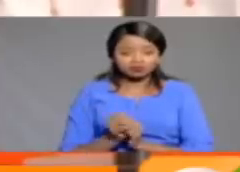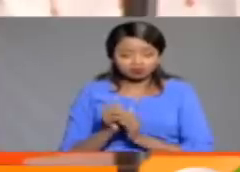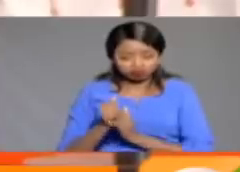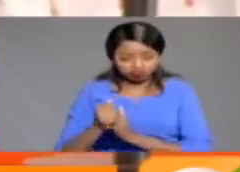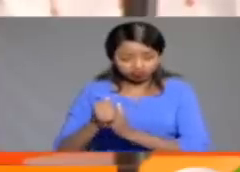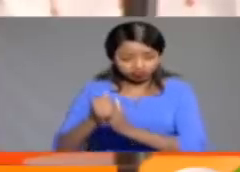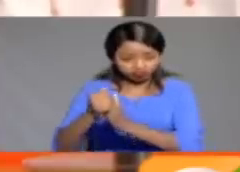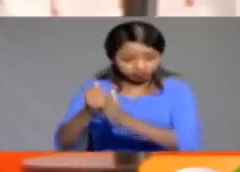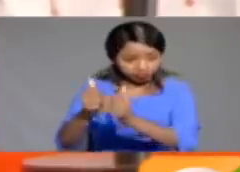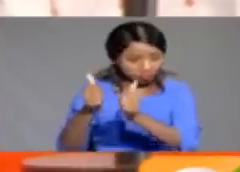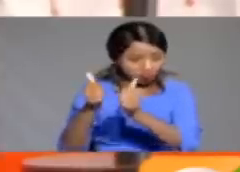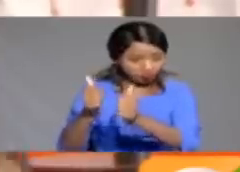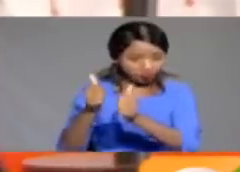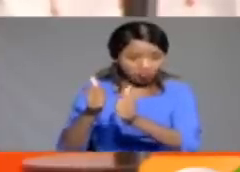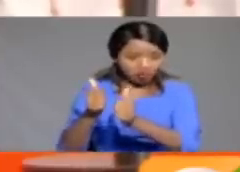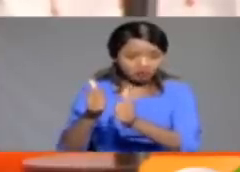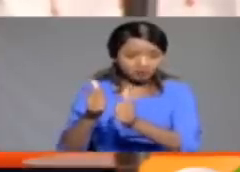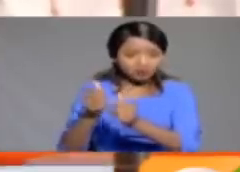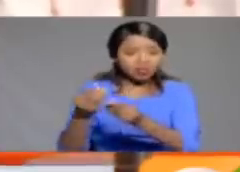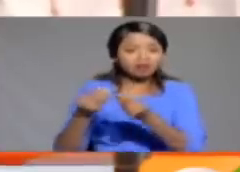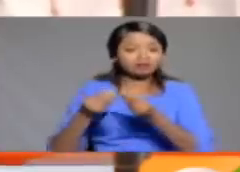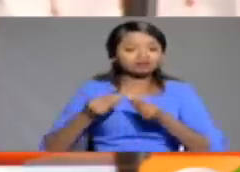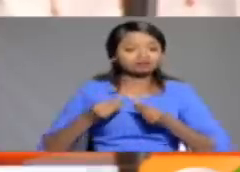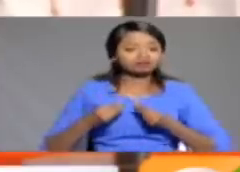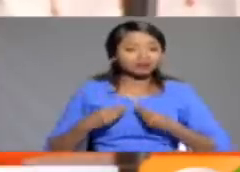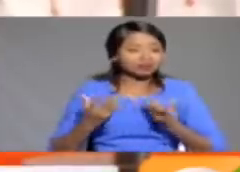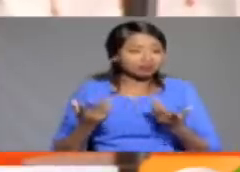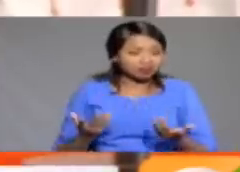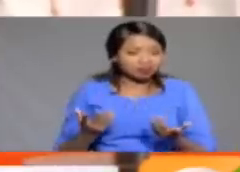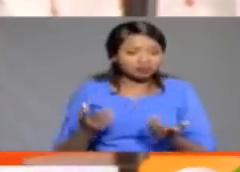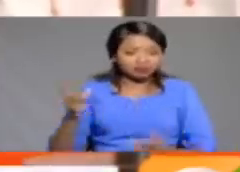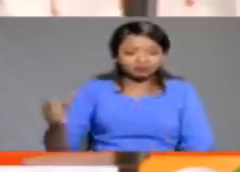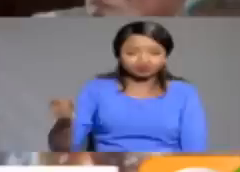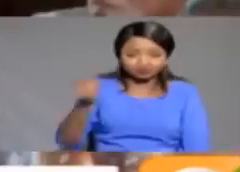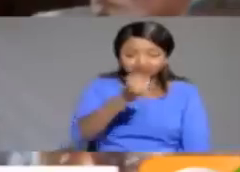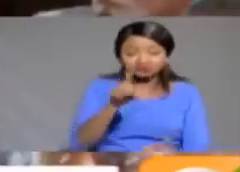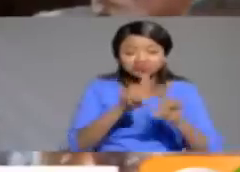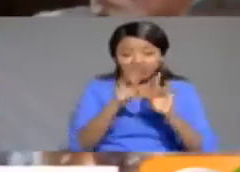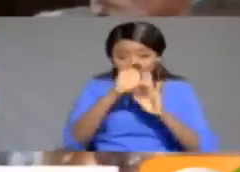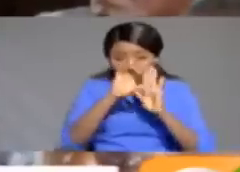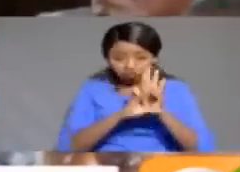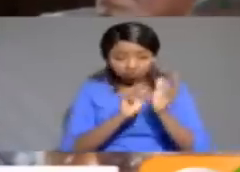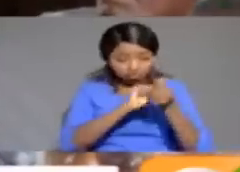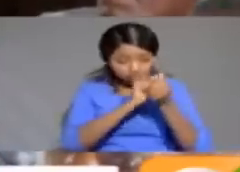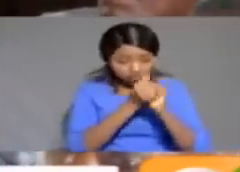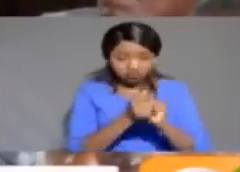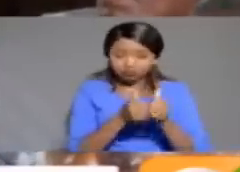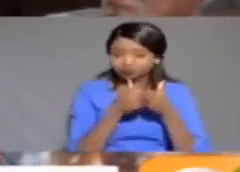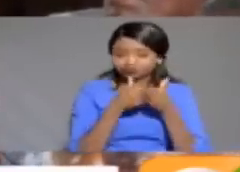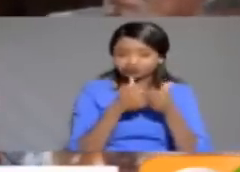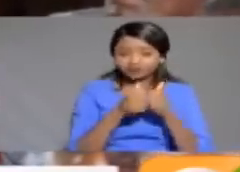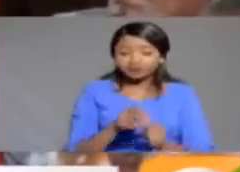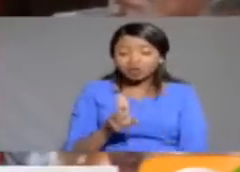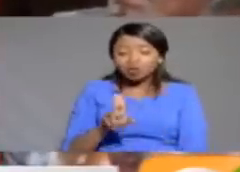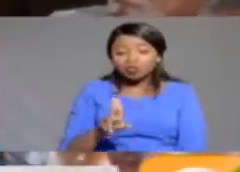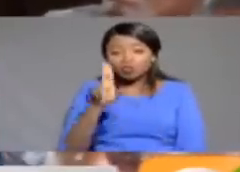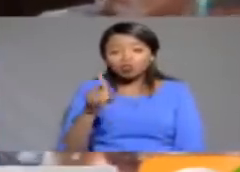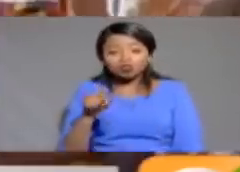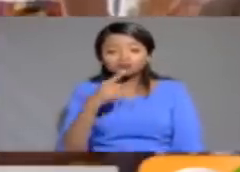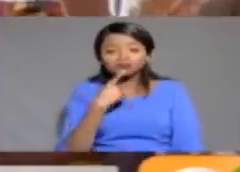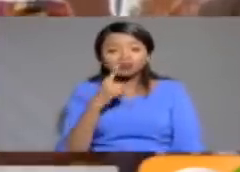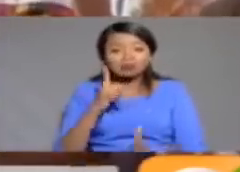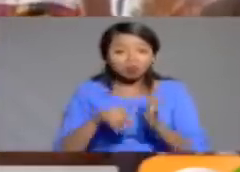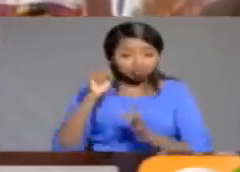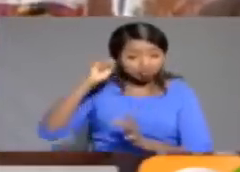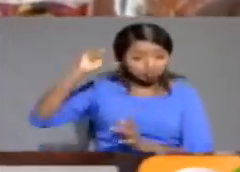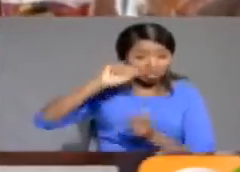new dispensation, including the referendum. The president, on his part, indicating a change in the country's